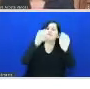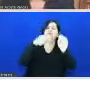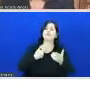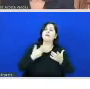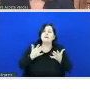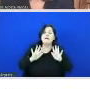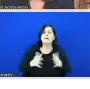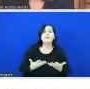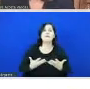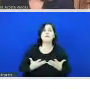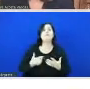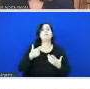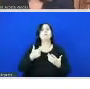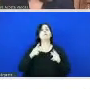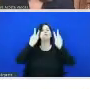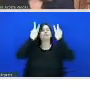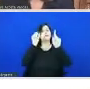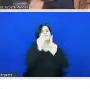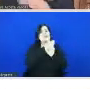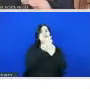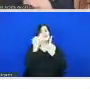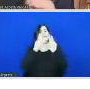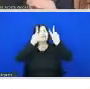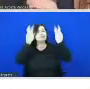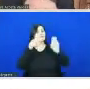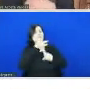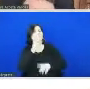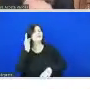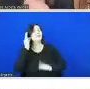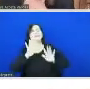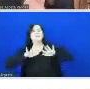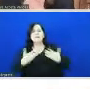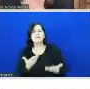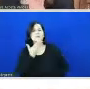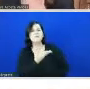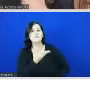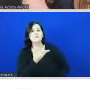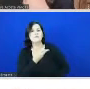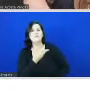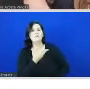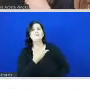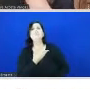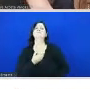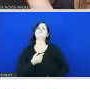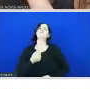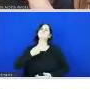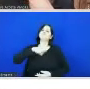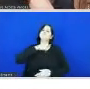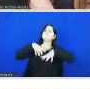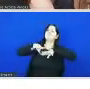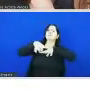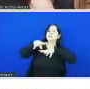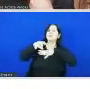and leadership, there are so many innovative forms of policy making that are happening across the world. Feminist foreign policies,